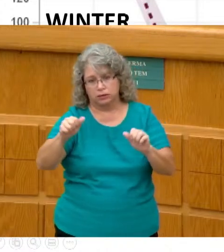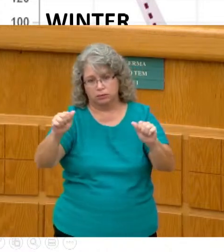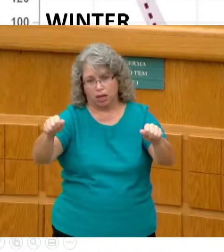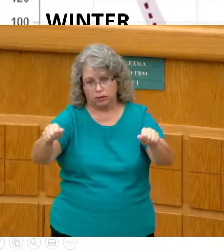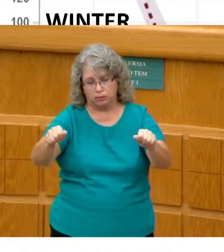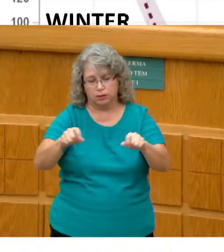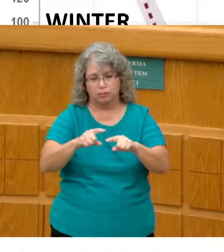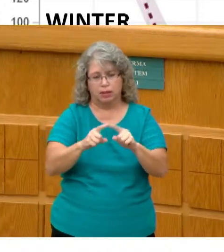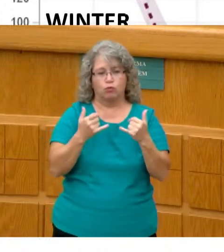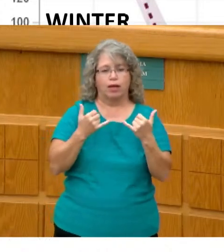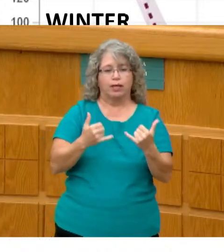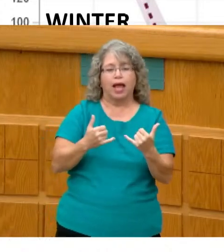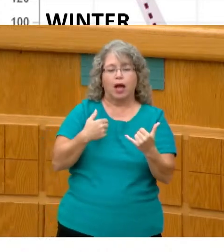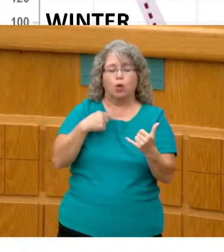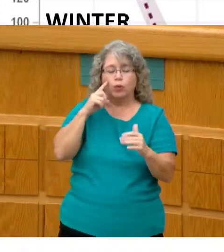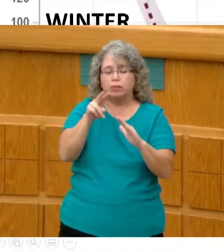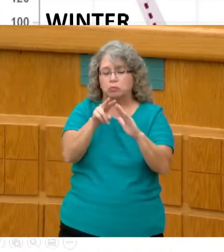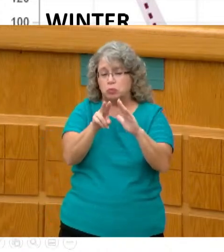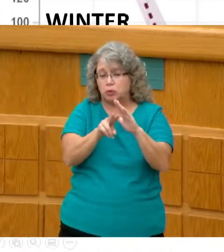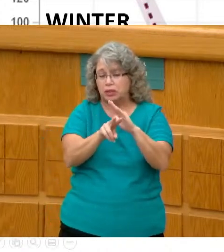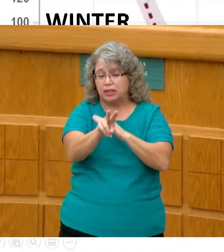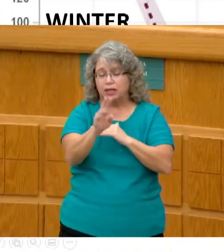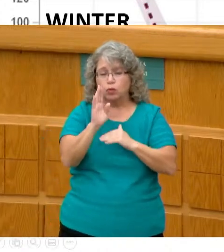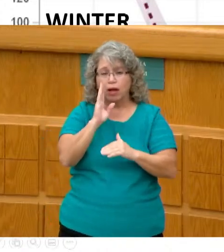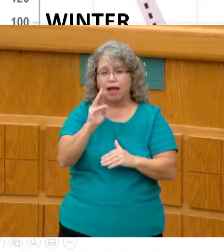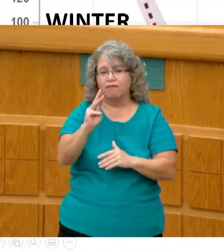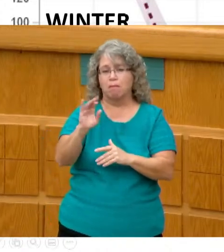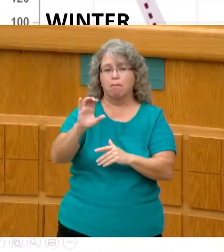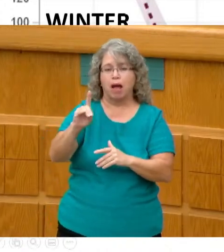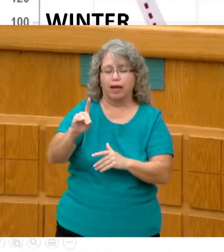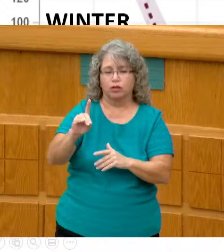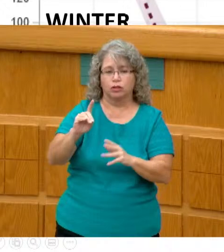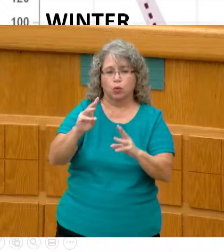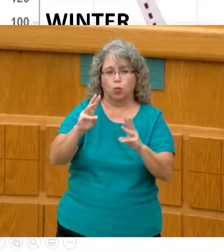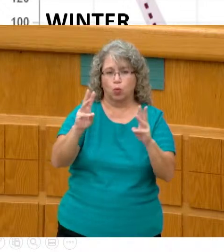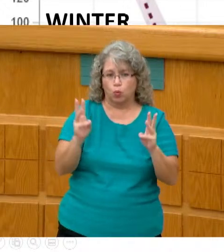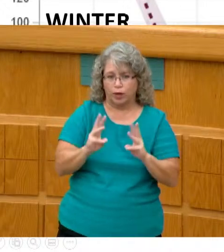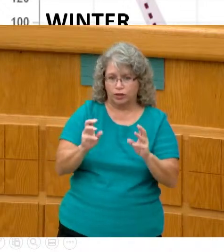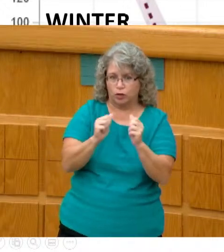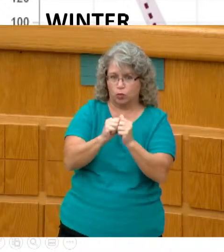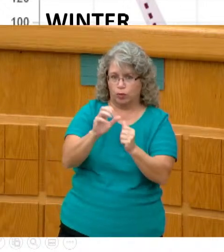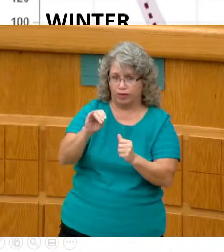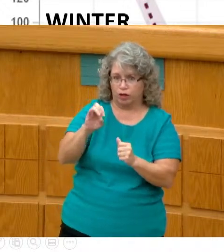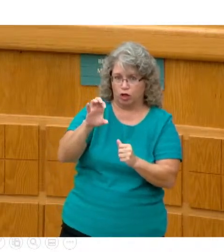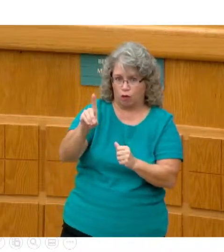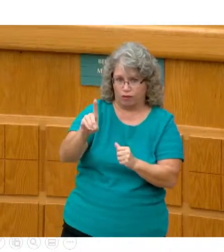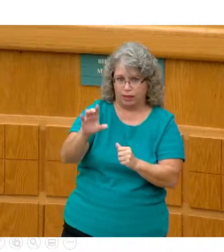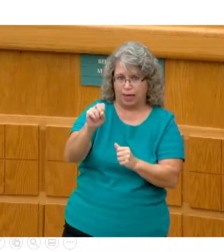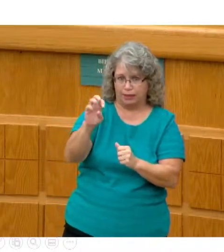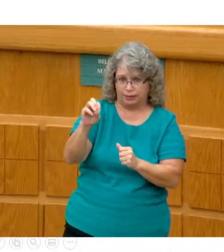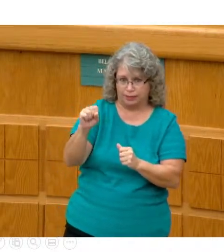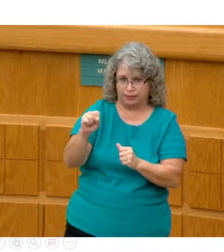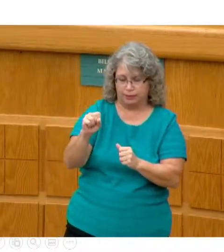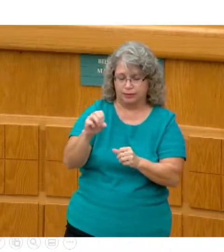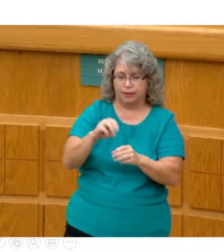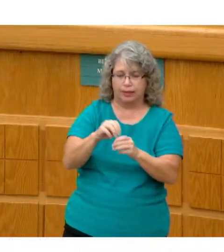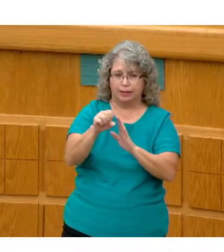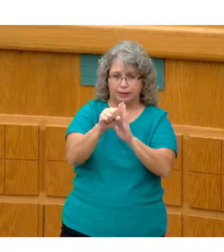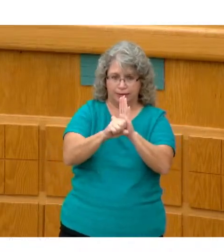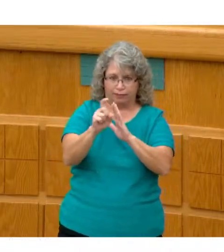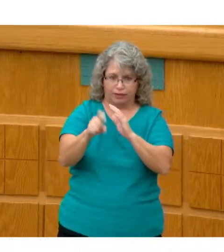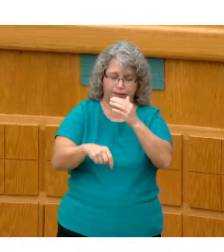a mild winter in the Coastal Bend when it comes to COVID and in the state of Texas overall. In